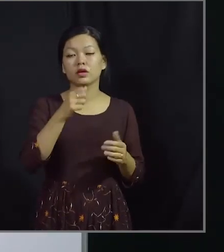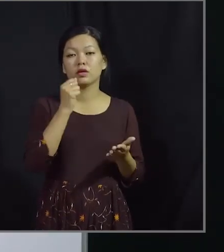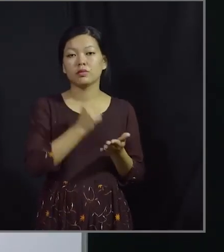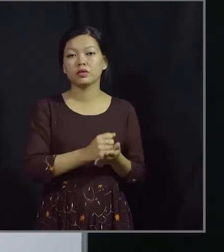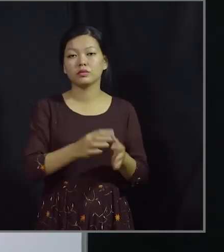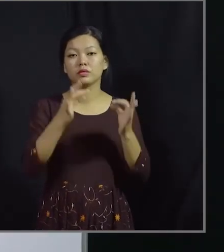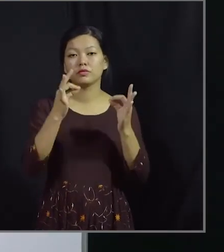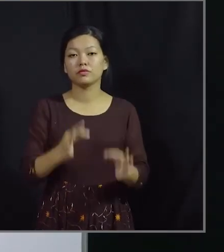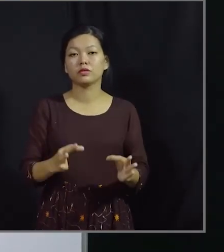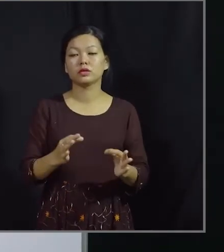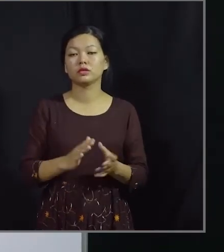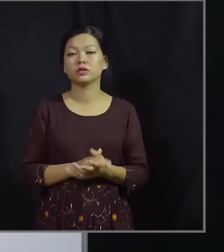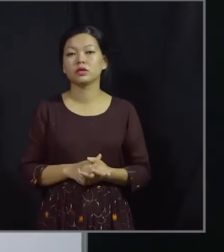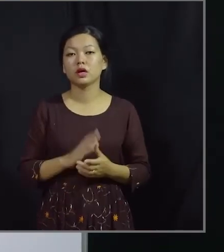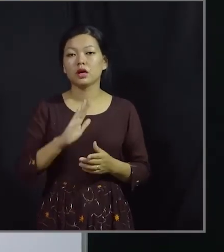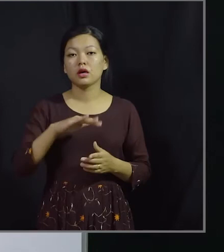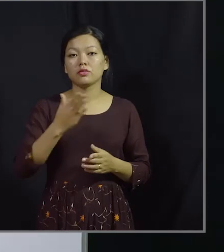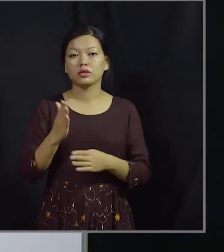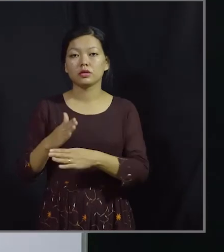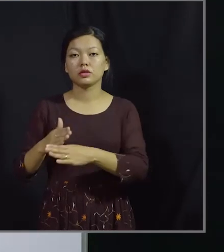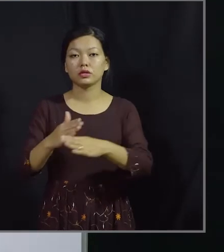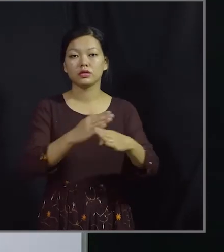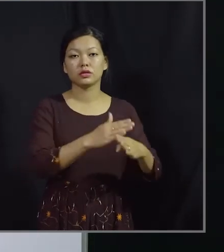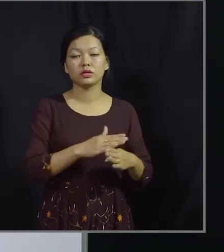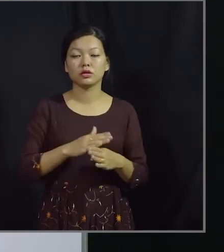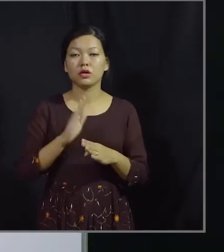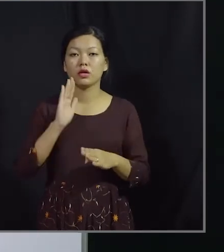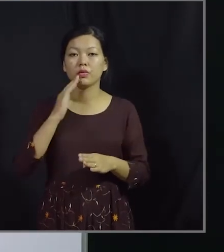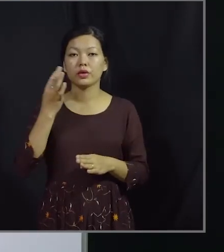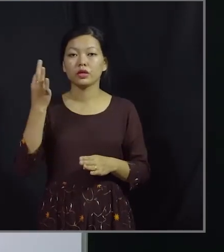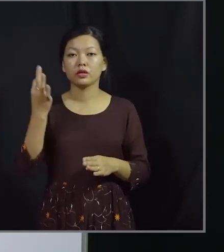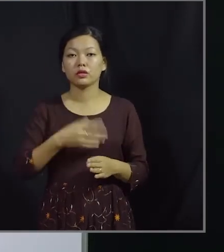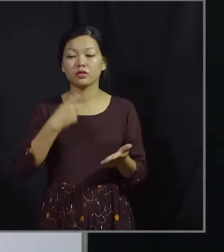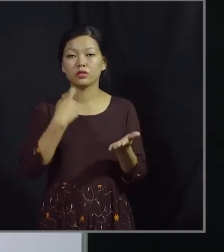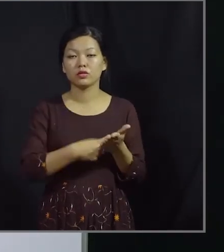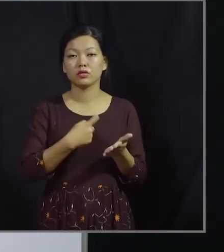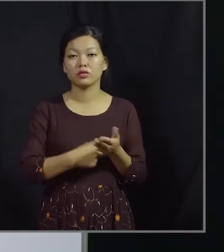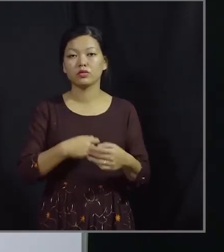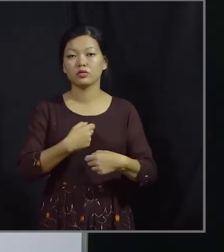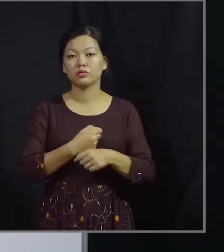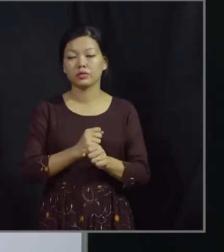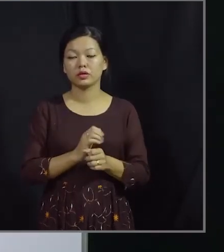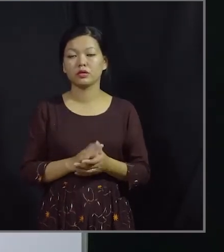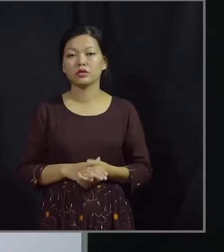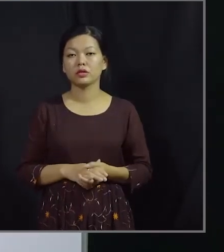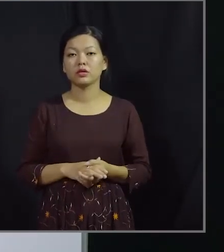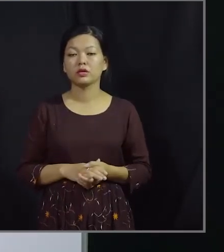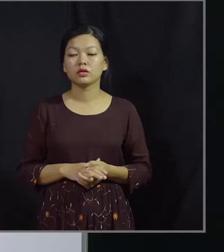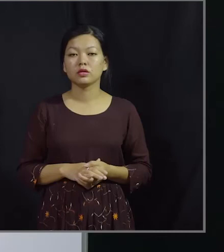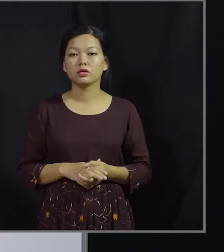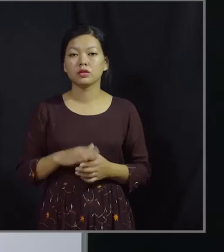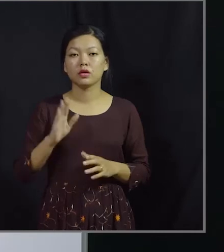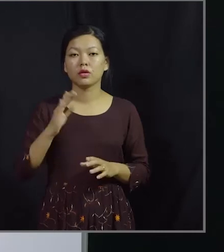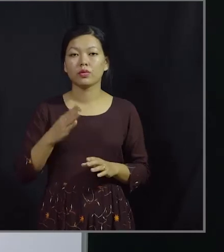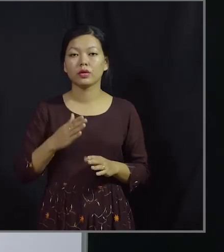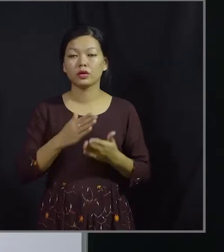or shared in their new ratio or brought in. Therefore, after the division of the